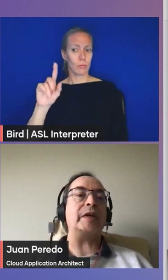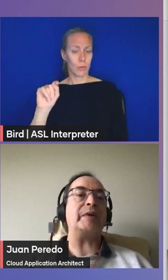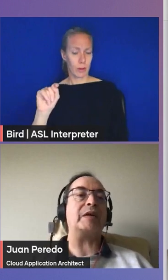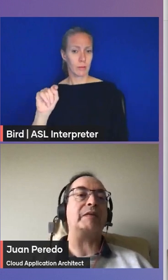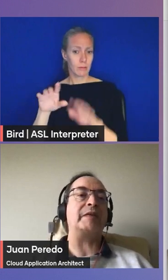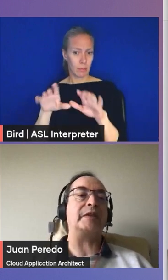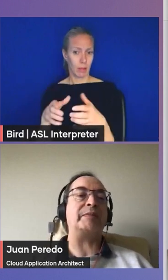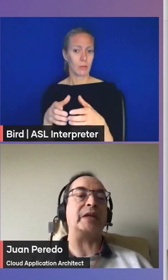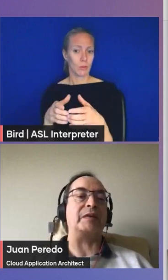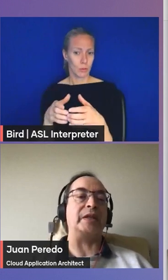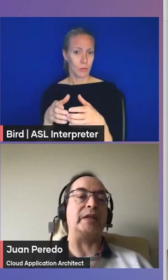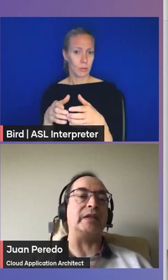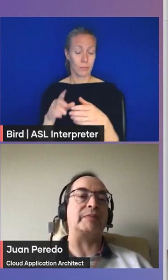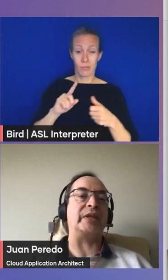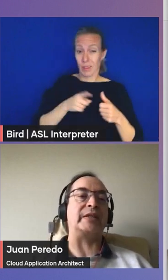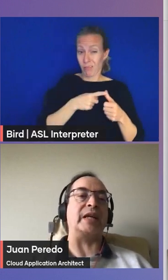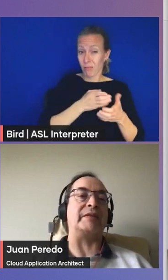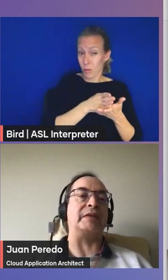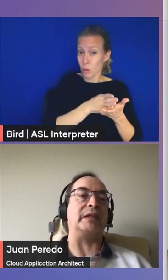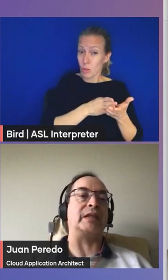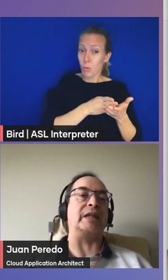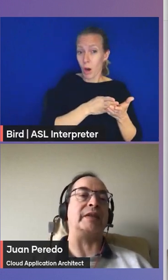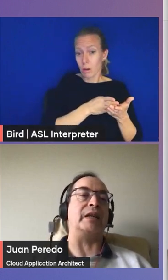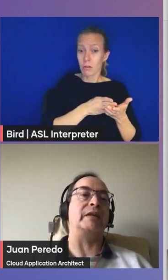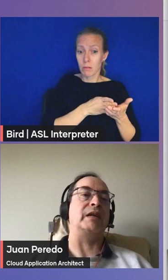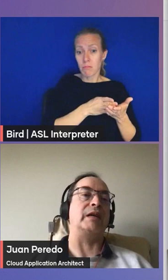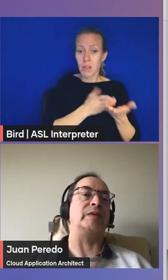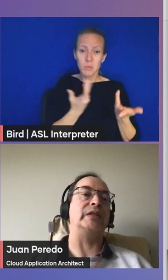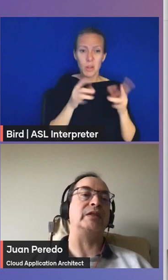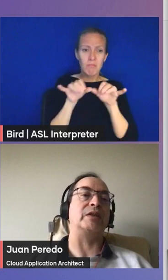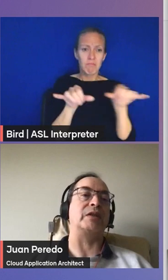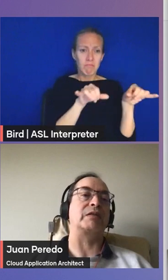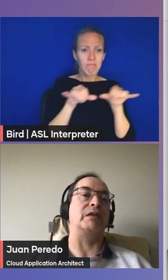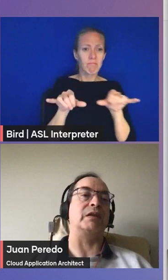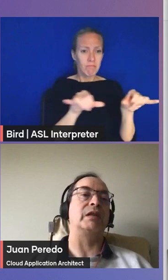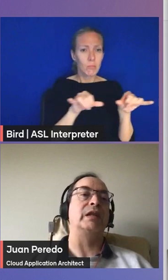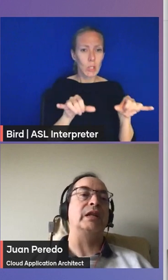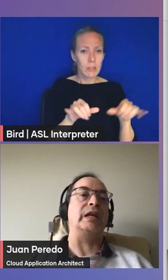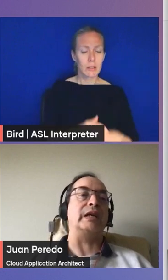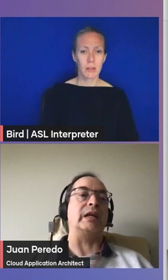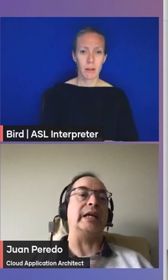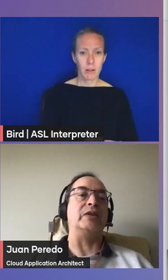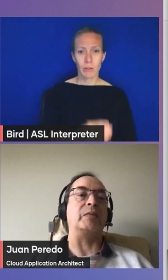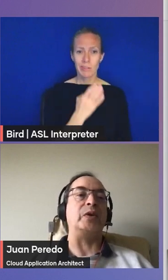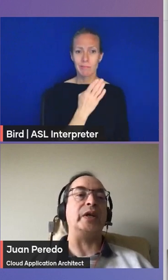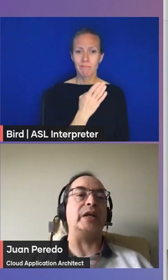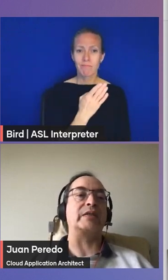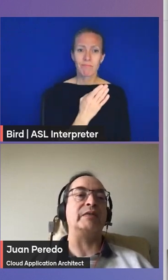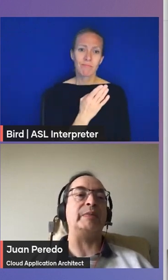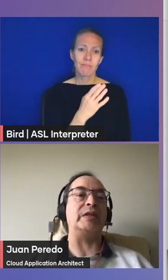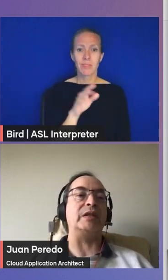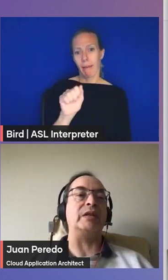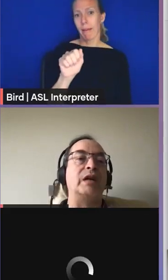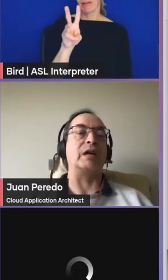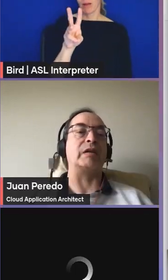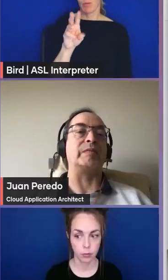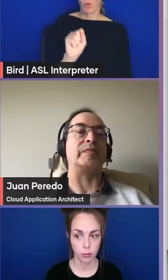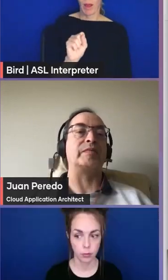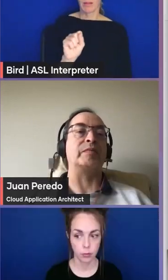The first part of it is pretty standard. This is just the AWS